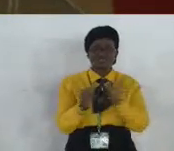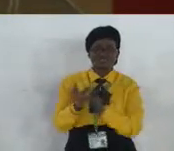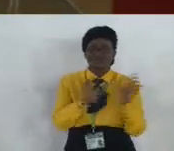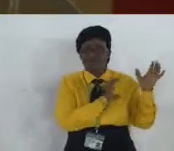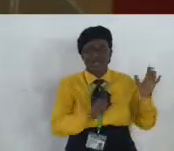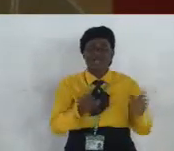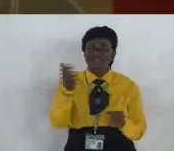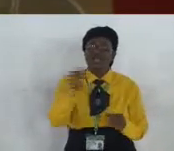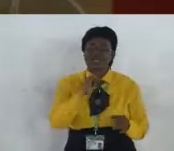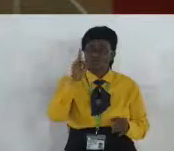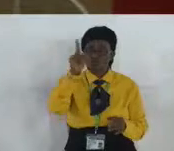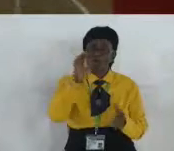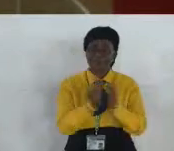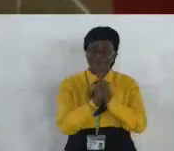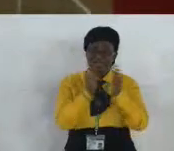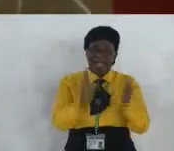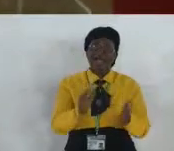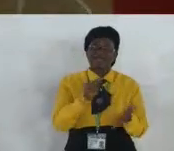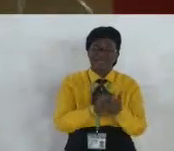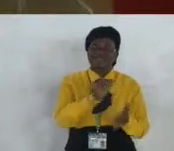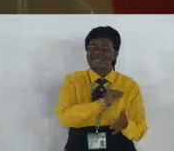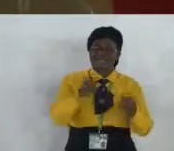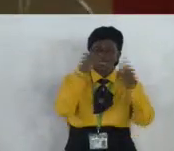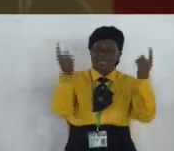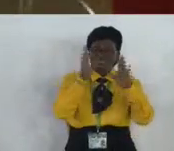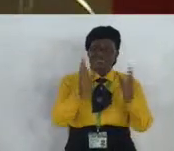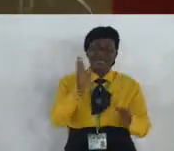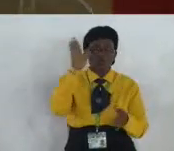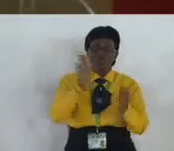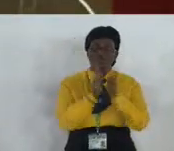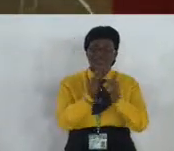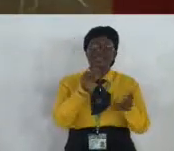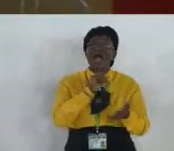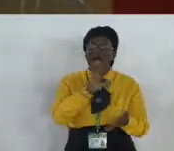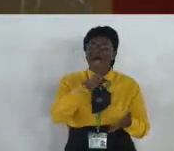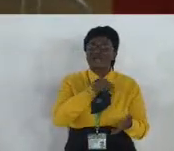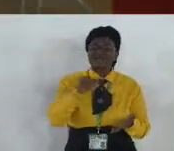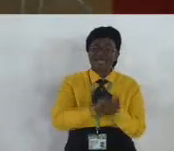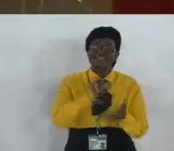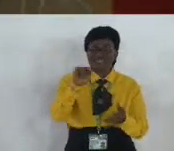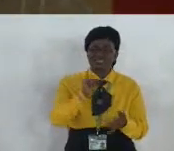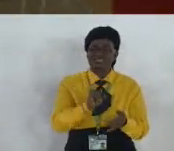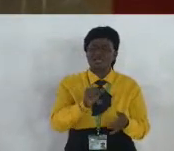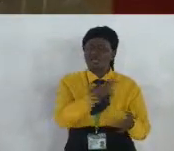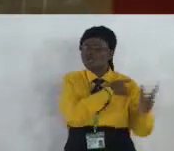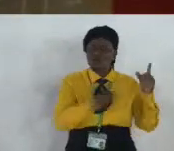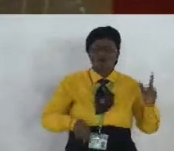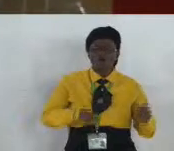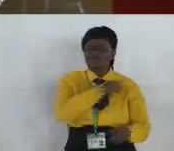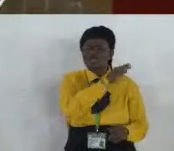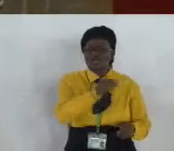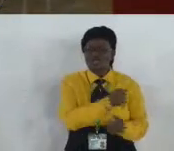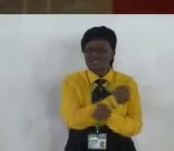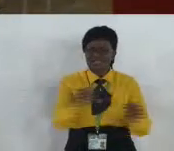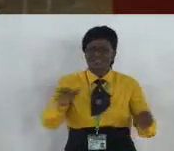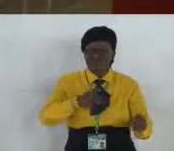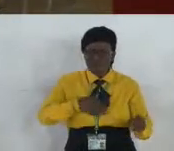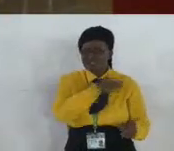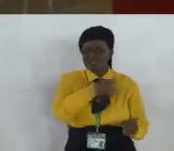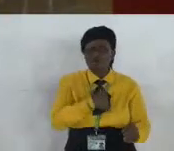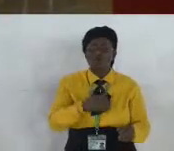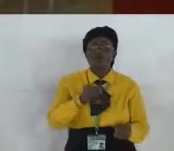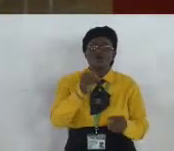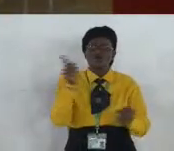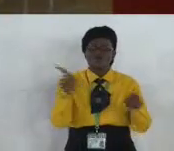and God will answer. That is simply, God save my soul. So if you have not surrendered your life